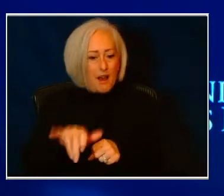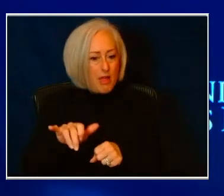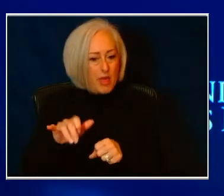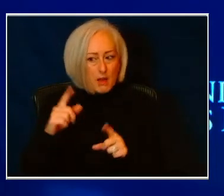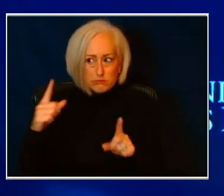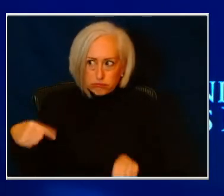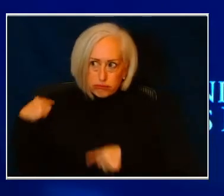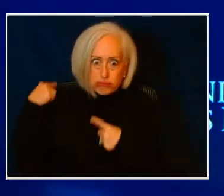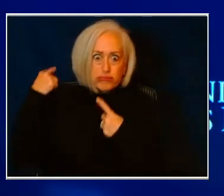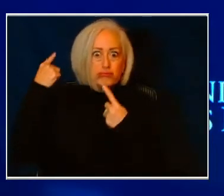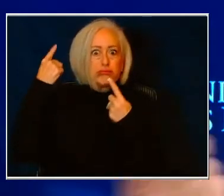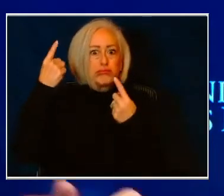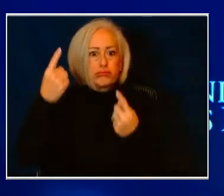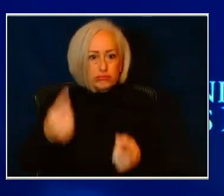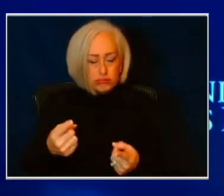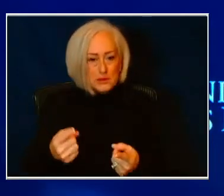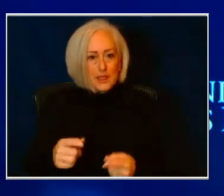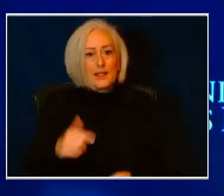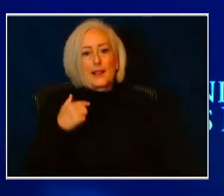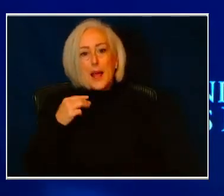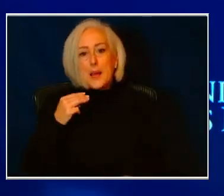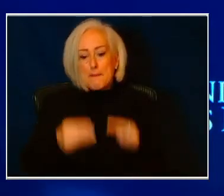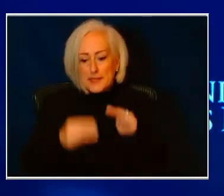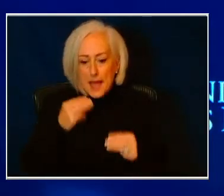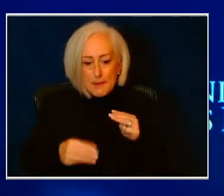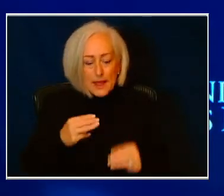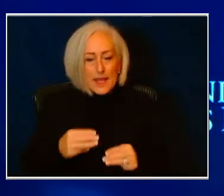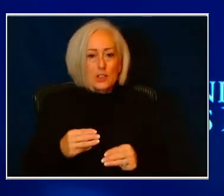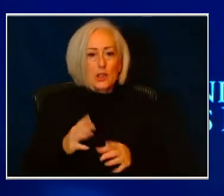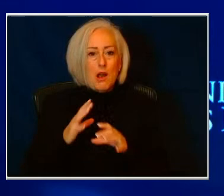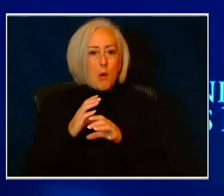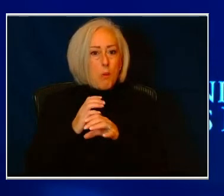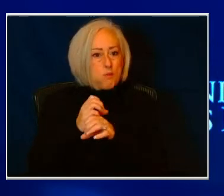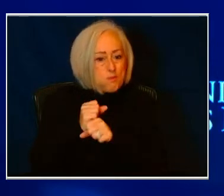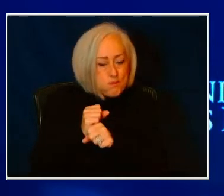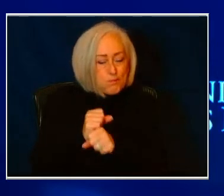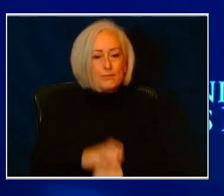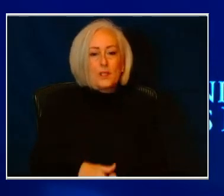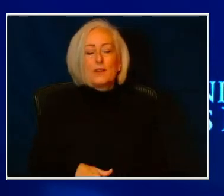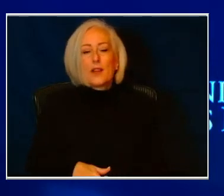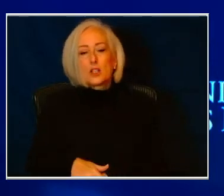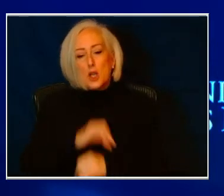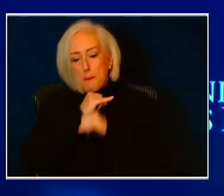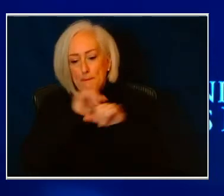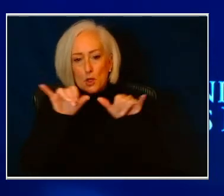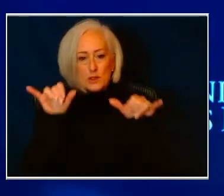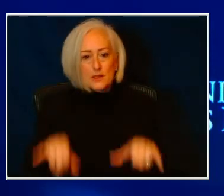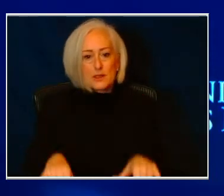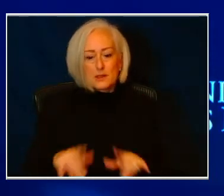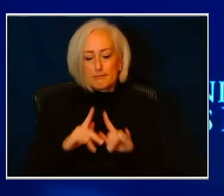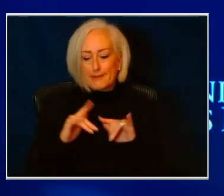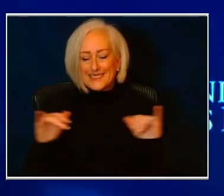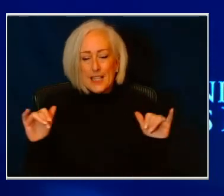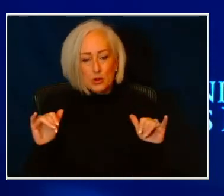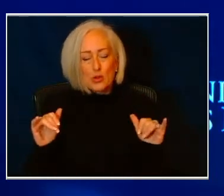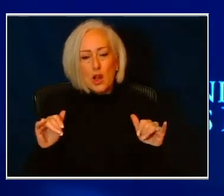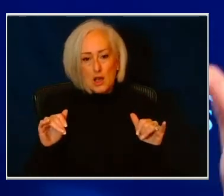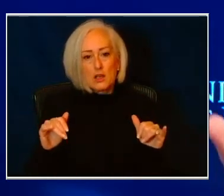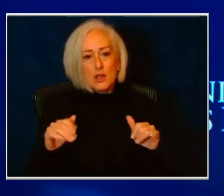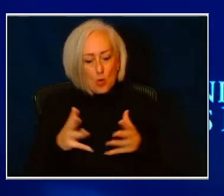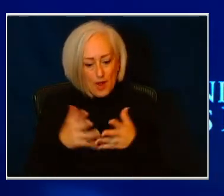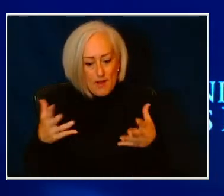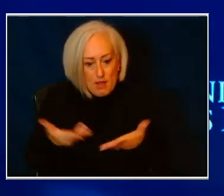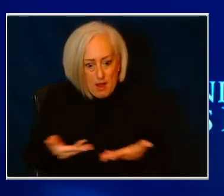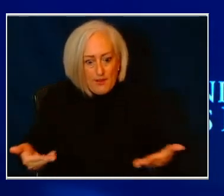background. Metabolism, inflammation, the immune system. There's lots of things that we need to